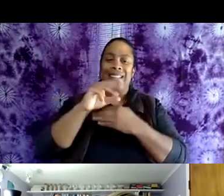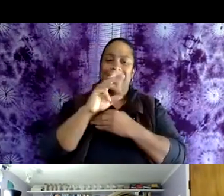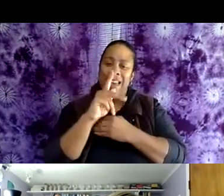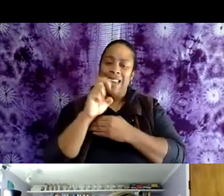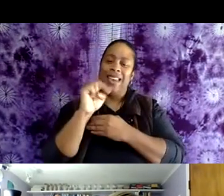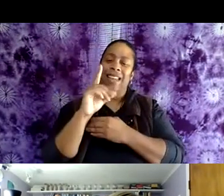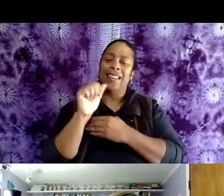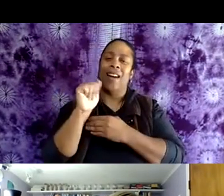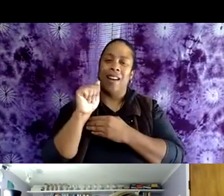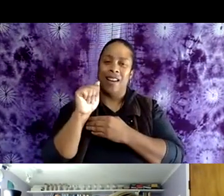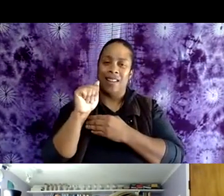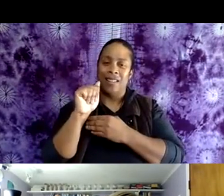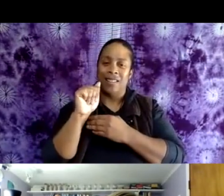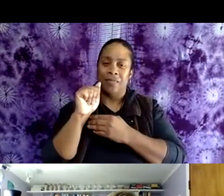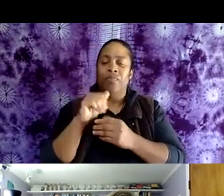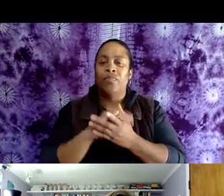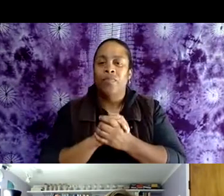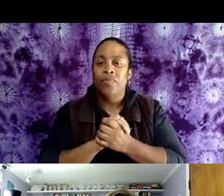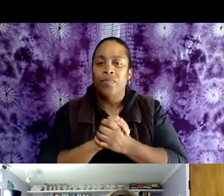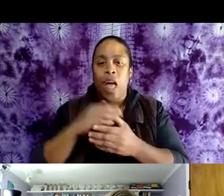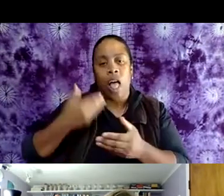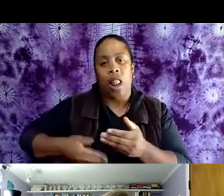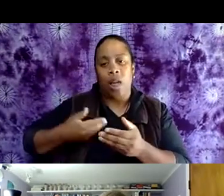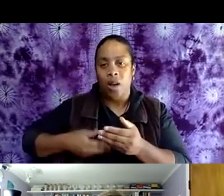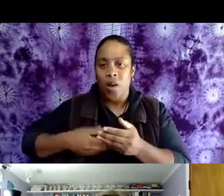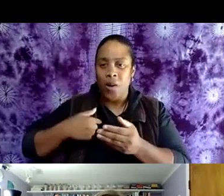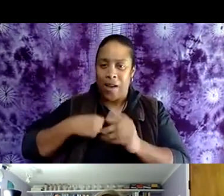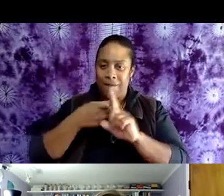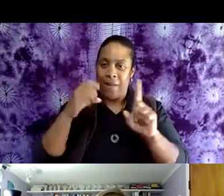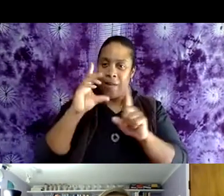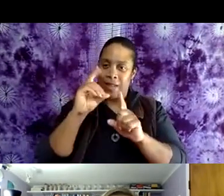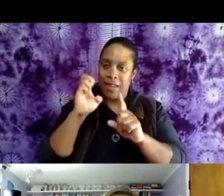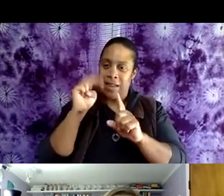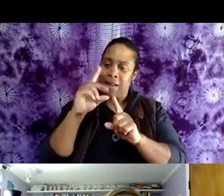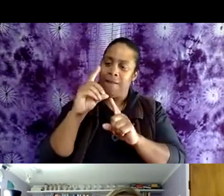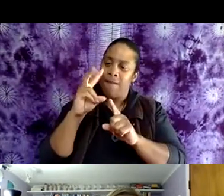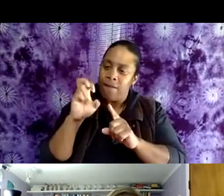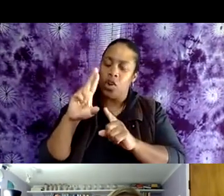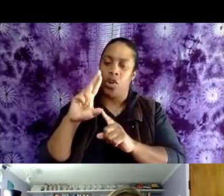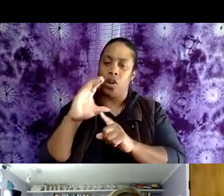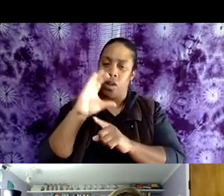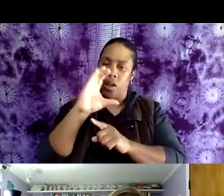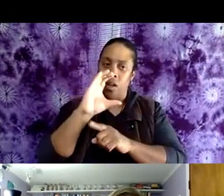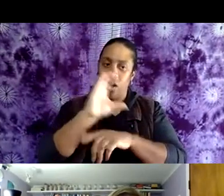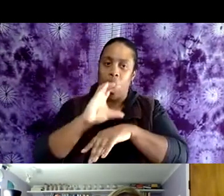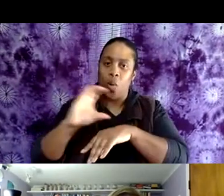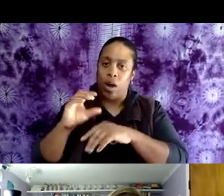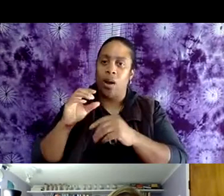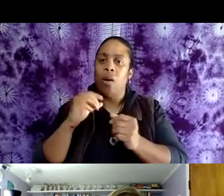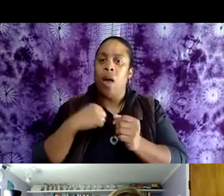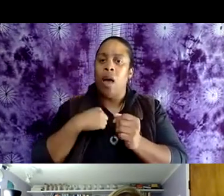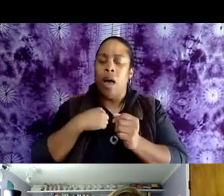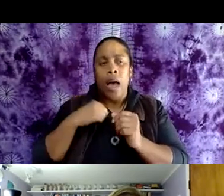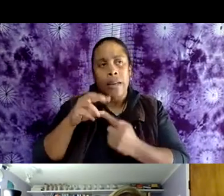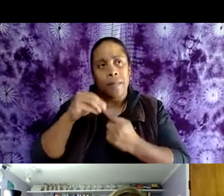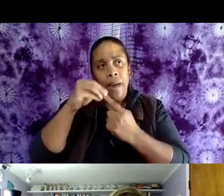am Kendara Laurel, coming to you from beautiful Denver, Colorado. And I specialize in belief shifting, which